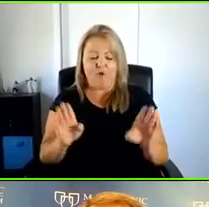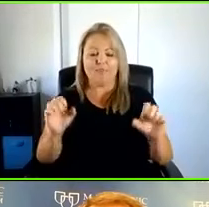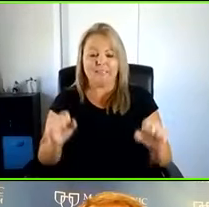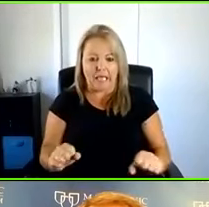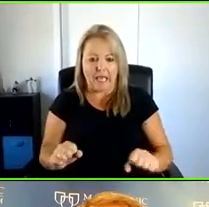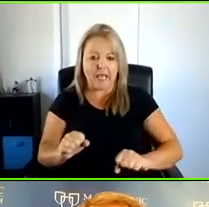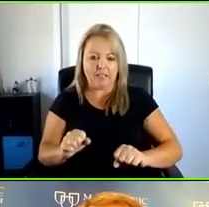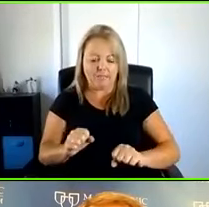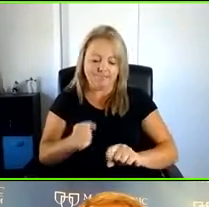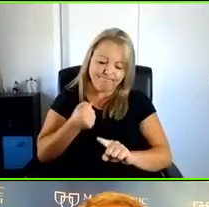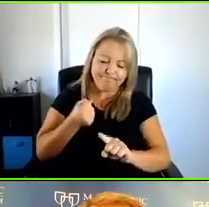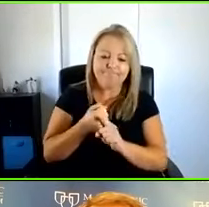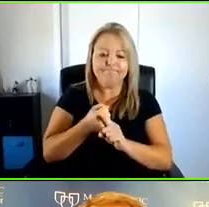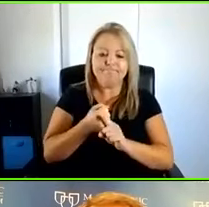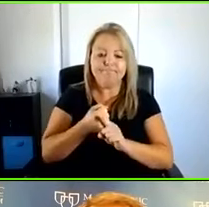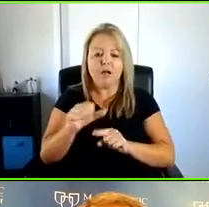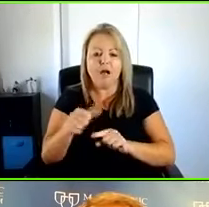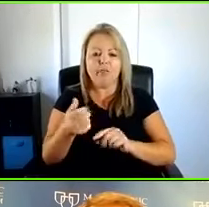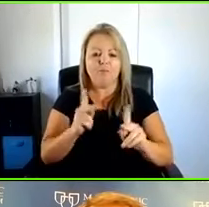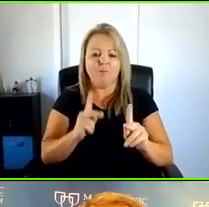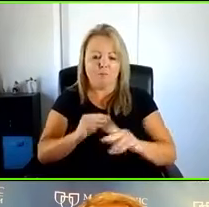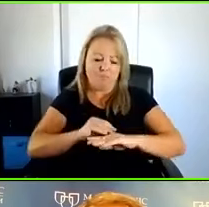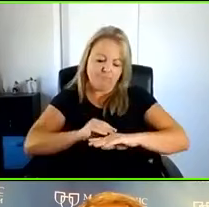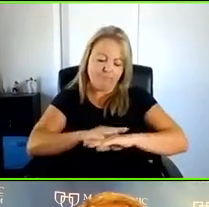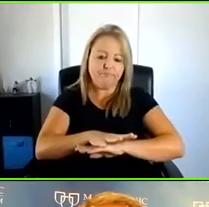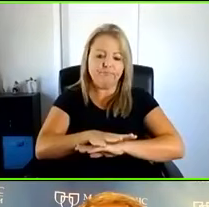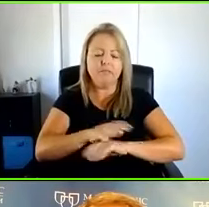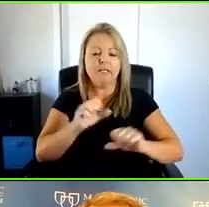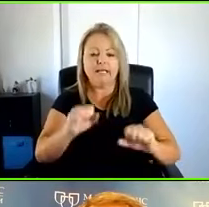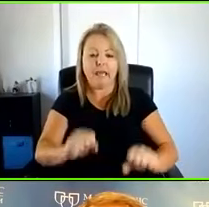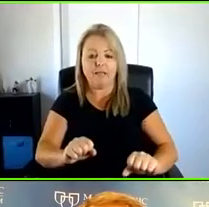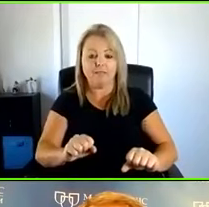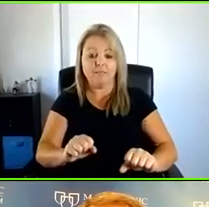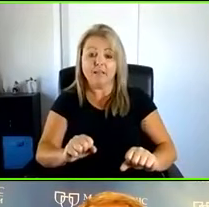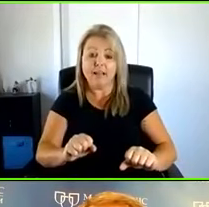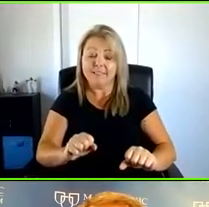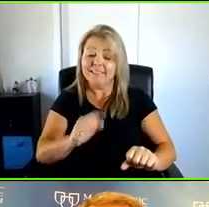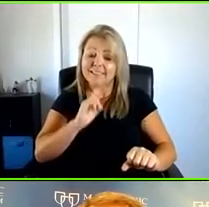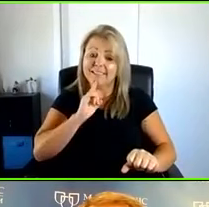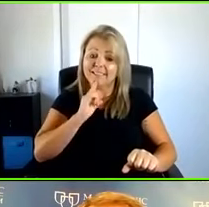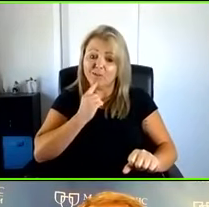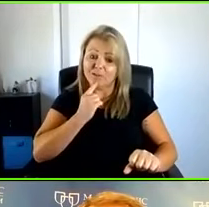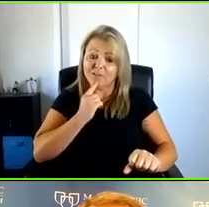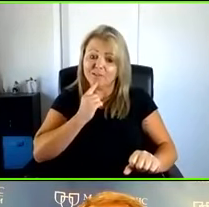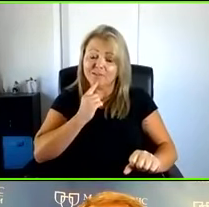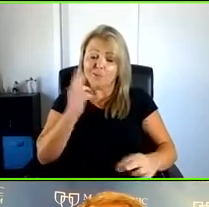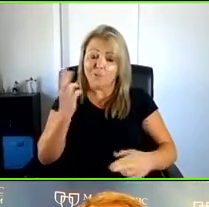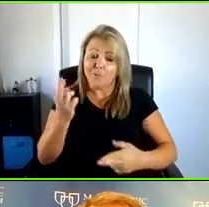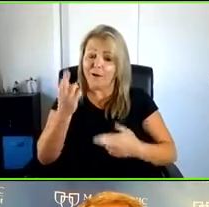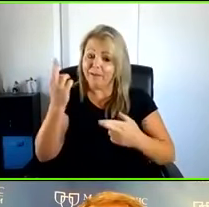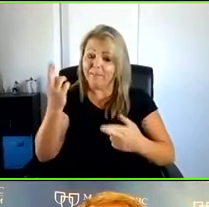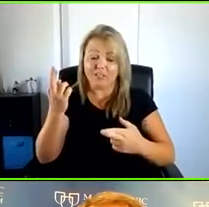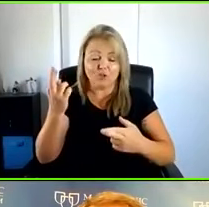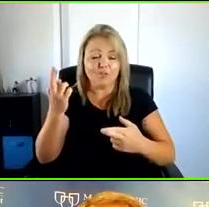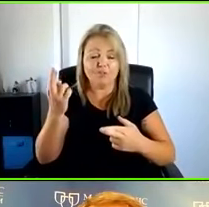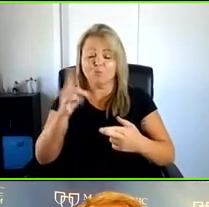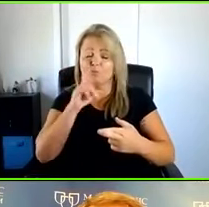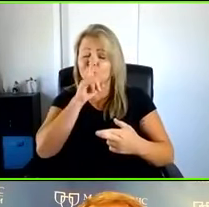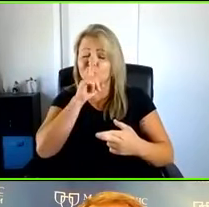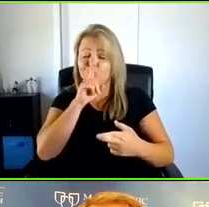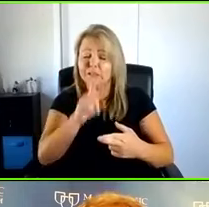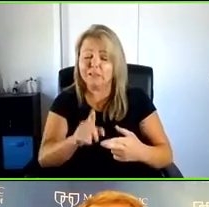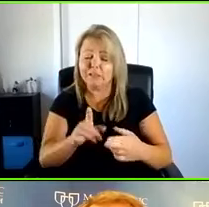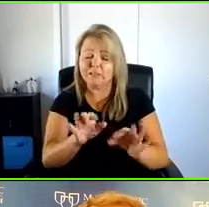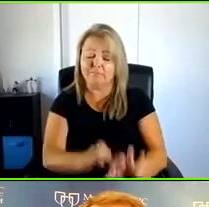can impact others, and that taking this seriously by following recommendations, we can't stress the importance of that